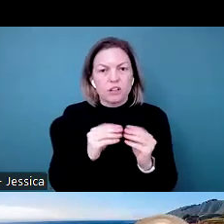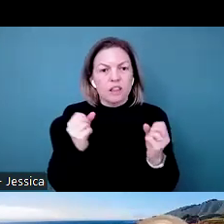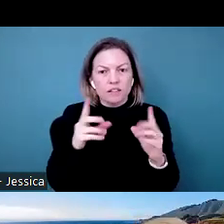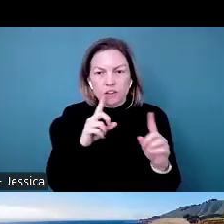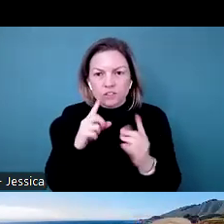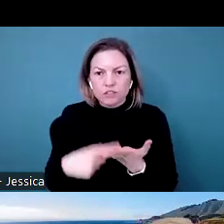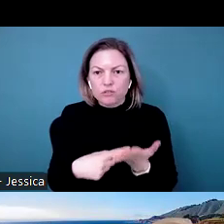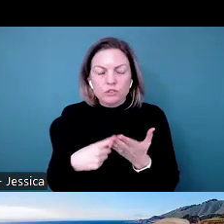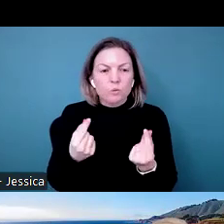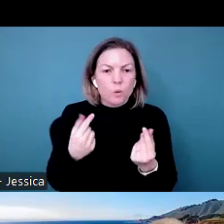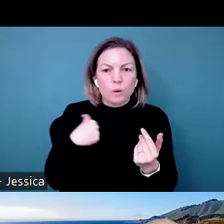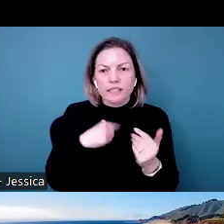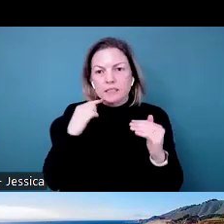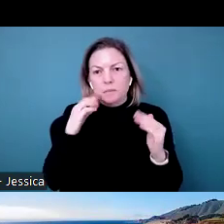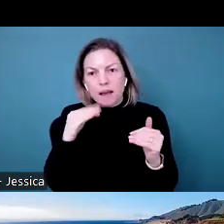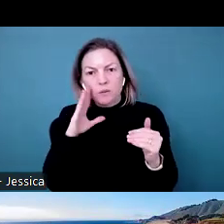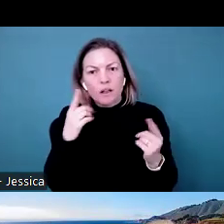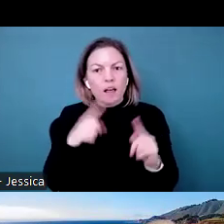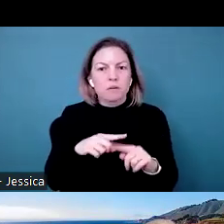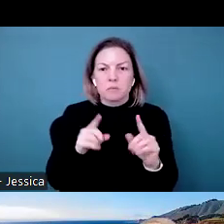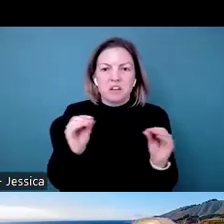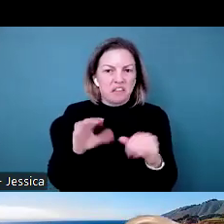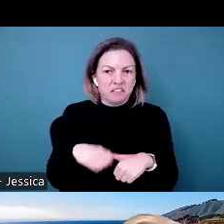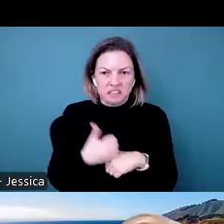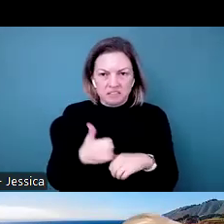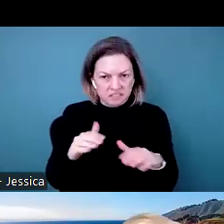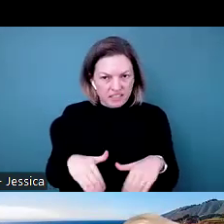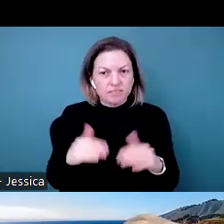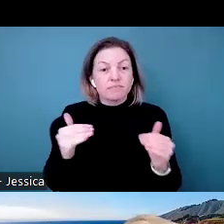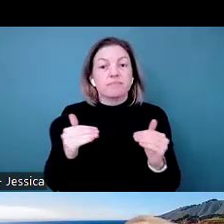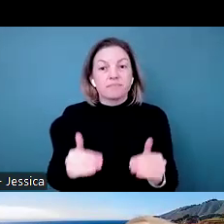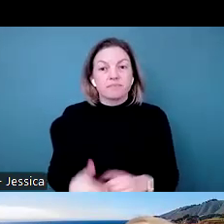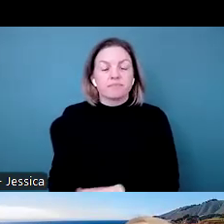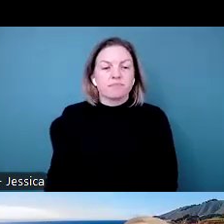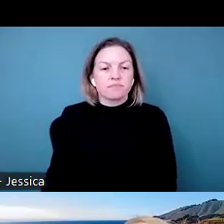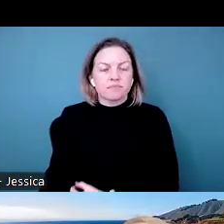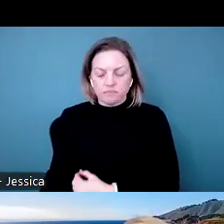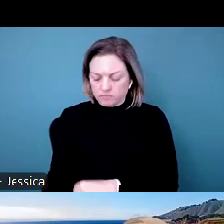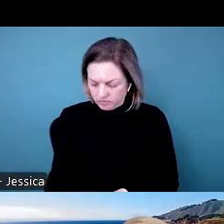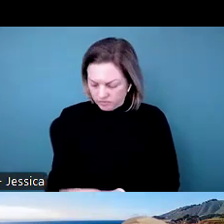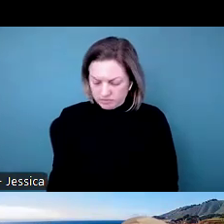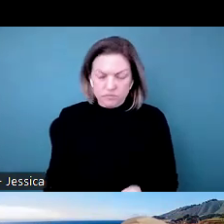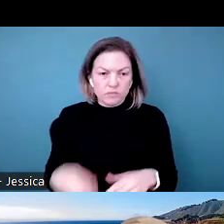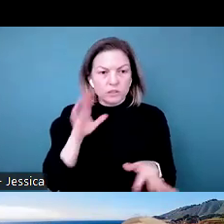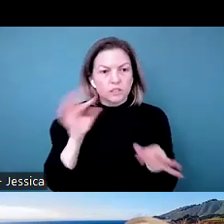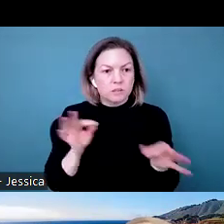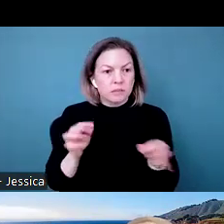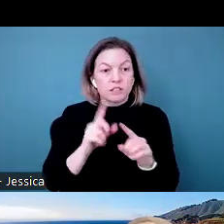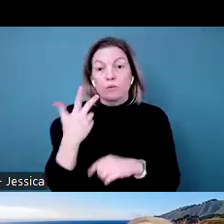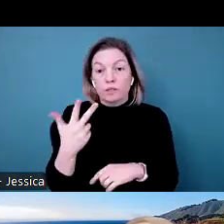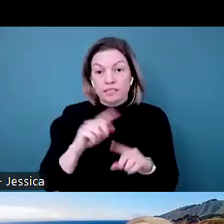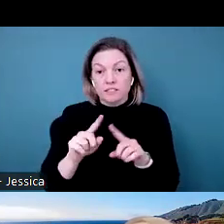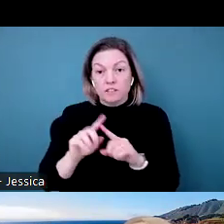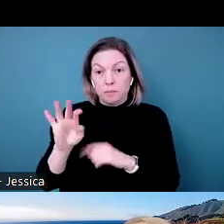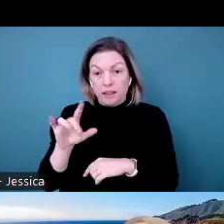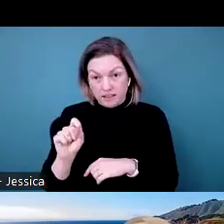what we expect we might see, but nothing concrete yet. So next slide, please. I'm going to speak about 3 bills, and then Andrew's